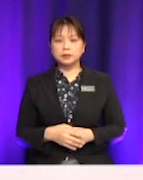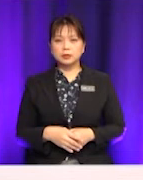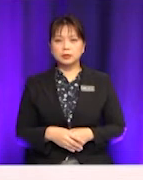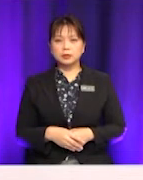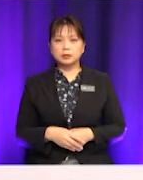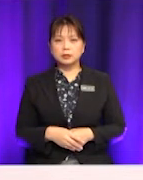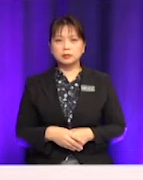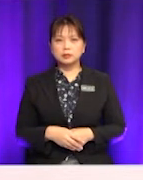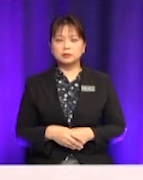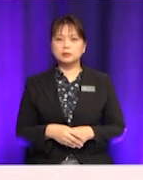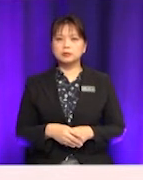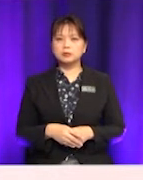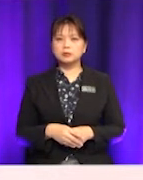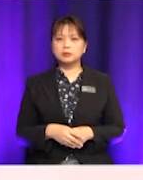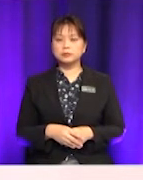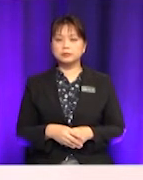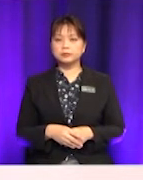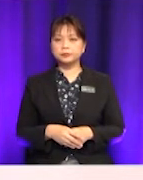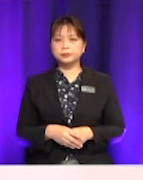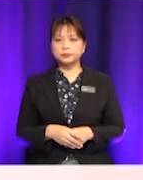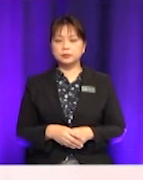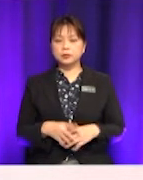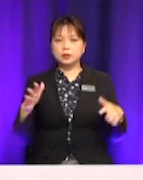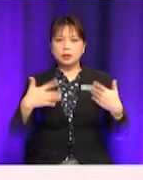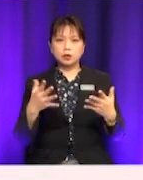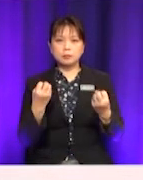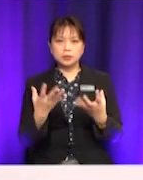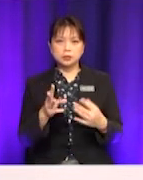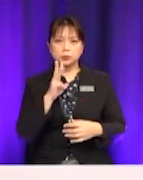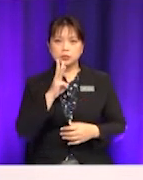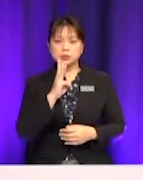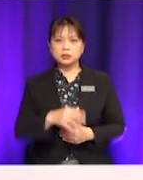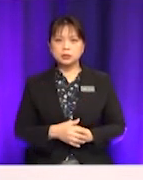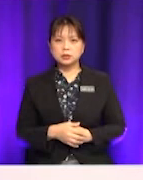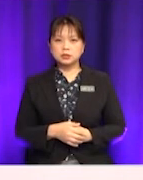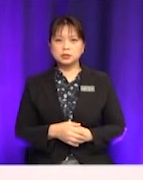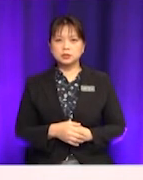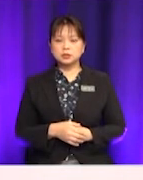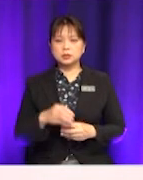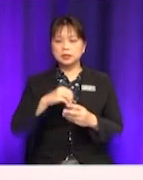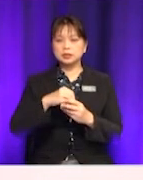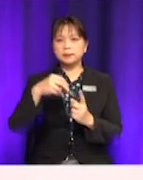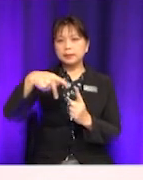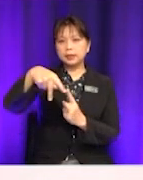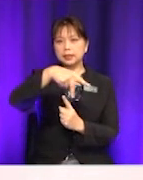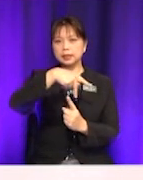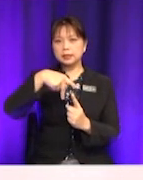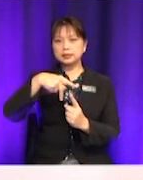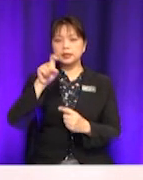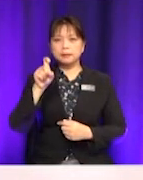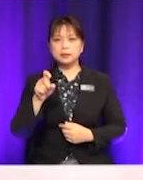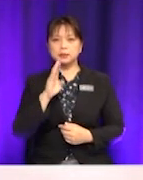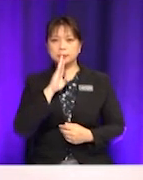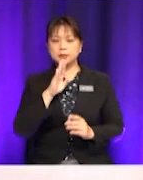And this is linked to the next question. How much water is there on the planet? There must be less